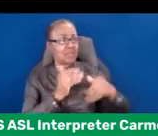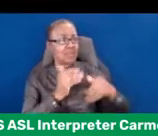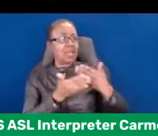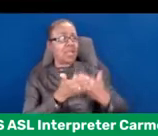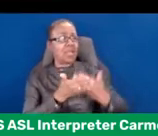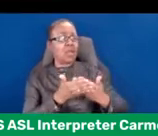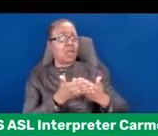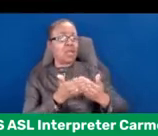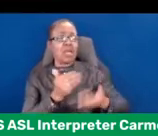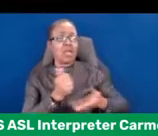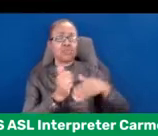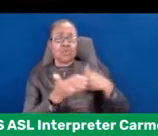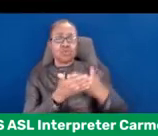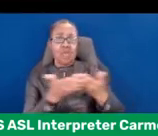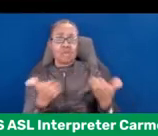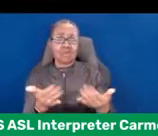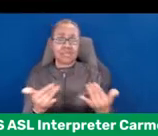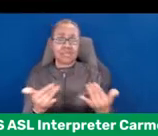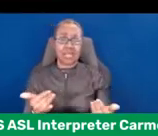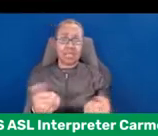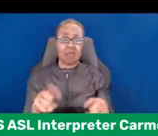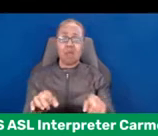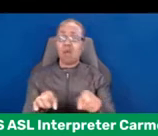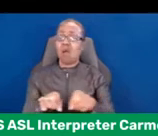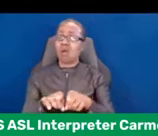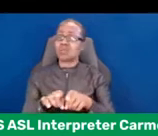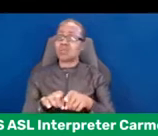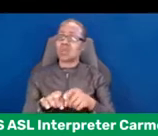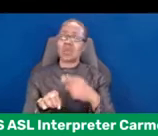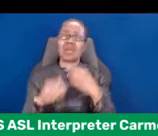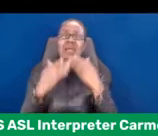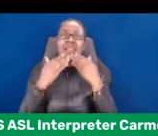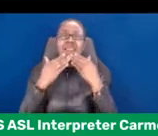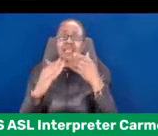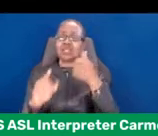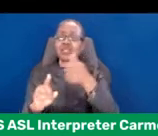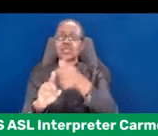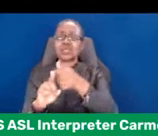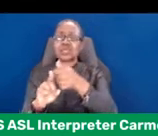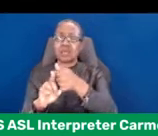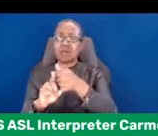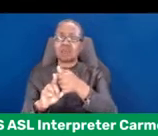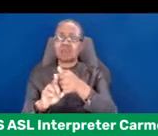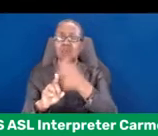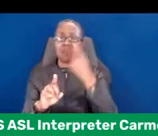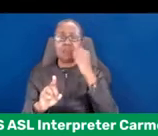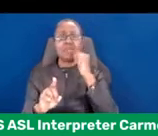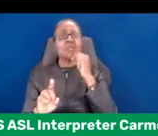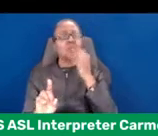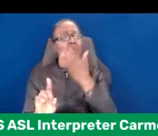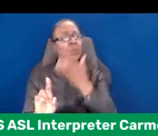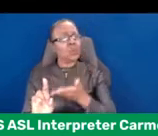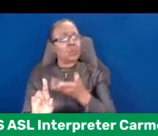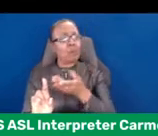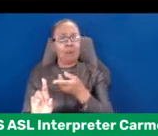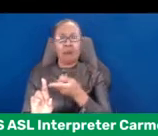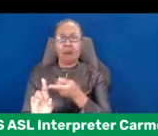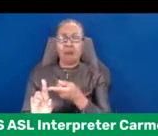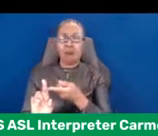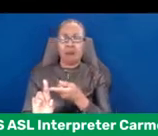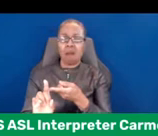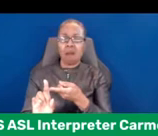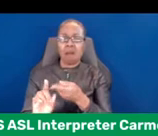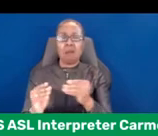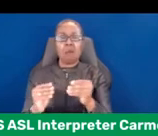I invite you to also give thanks to yourself for being who you are, beyond all